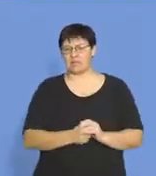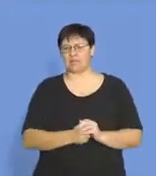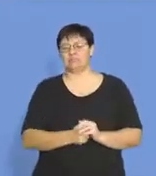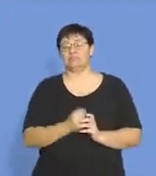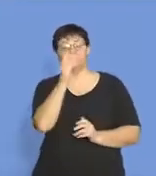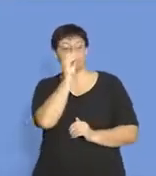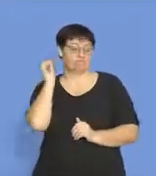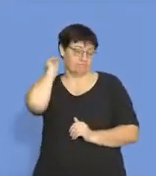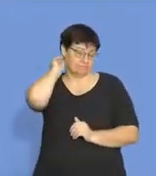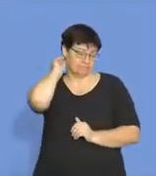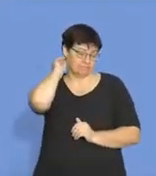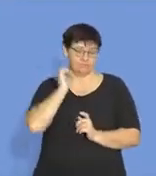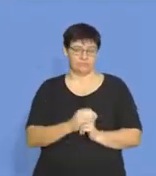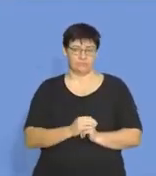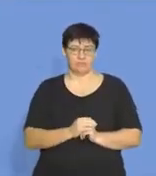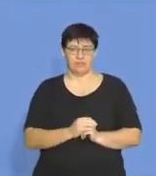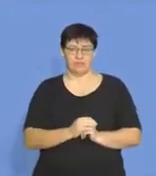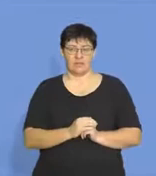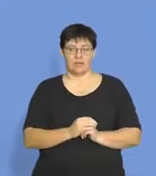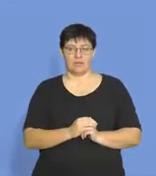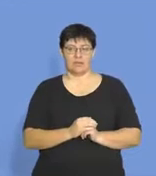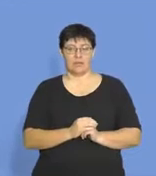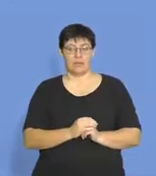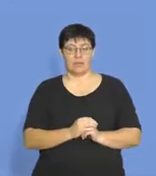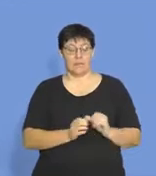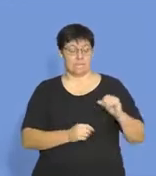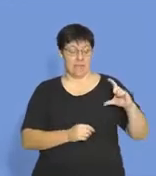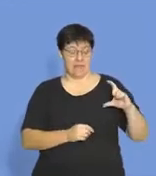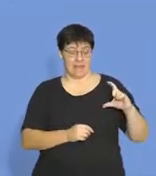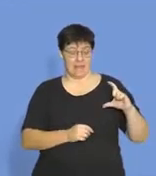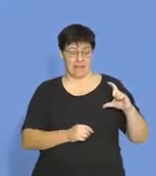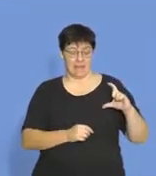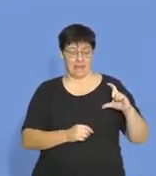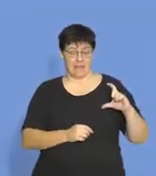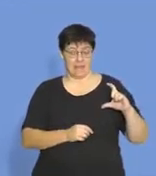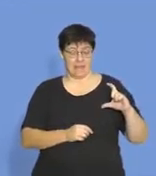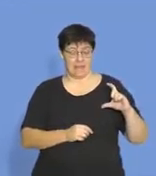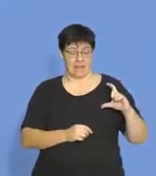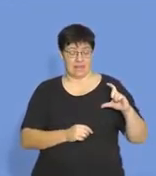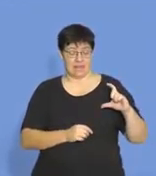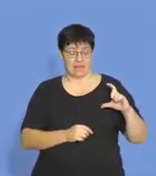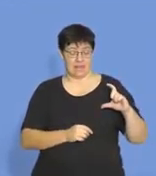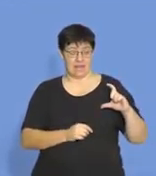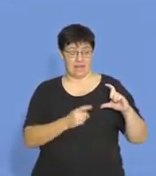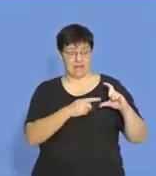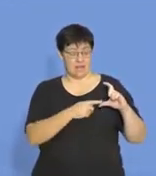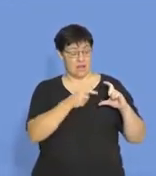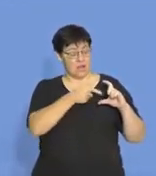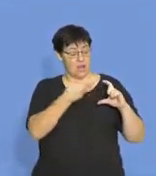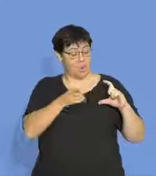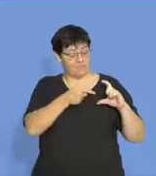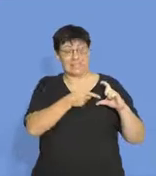to always remember which way around this goes. So the bigger value, wherever the inequality is opening